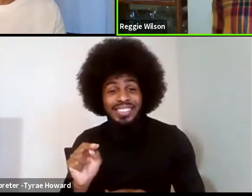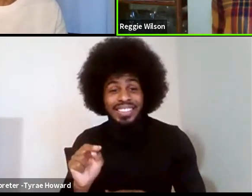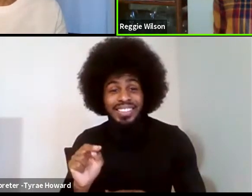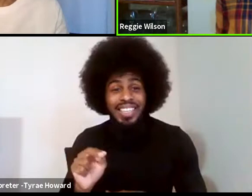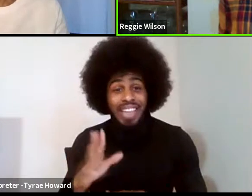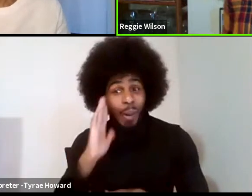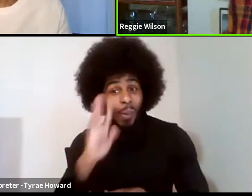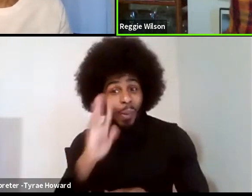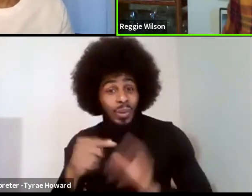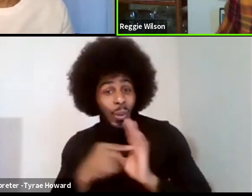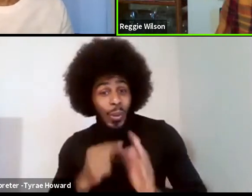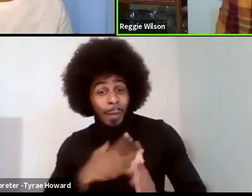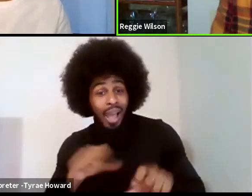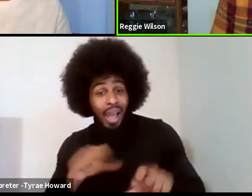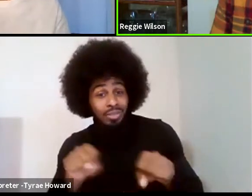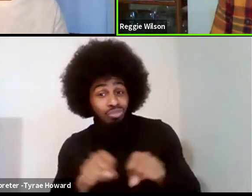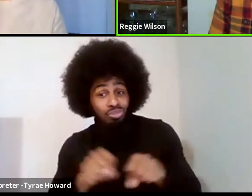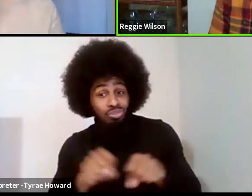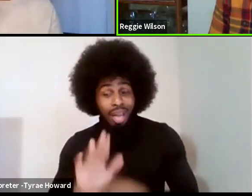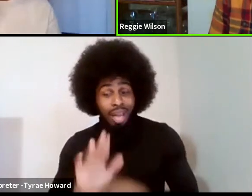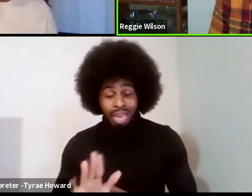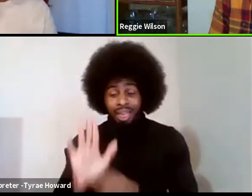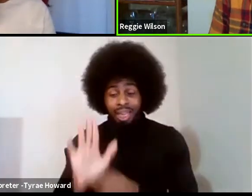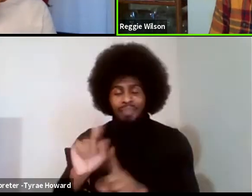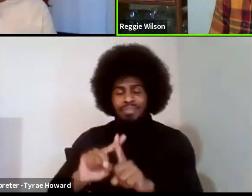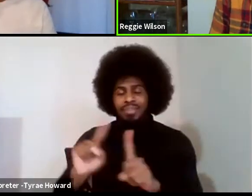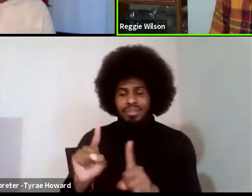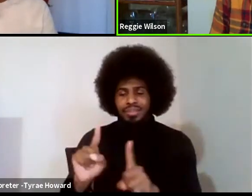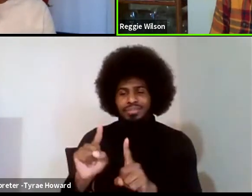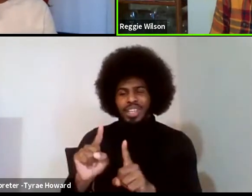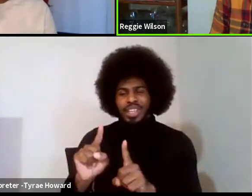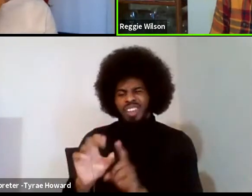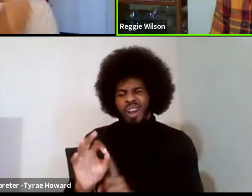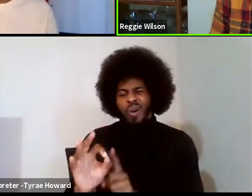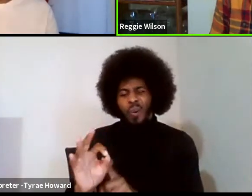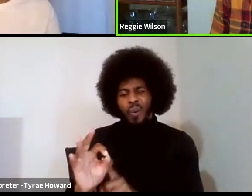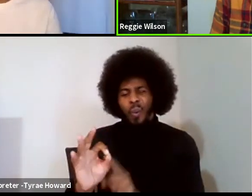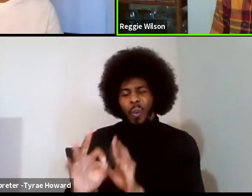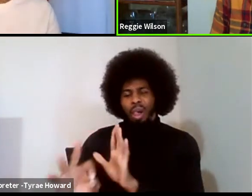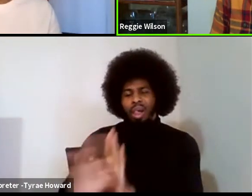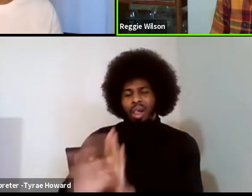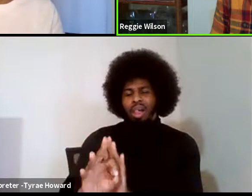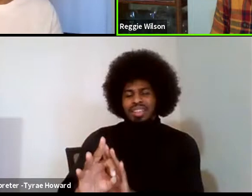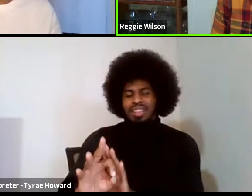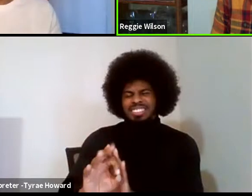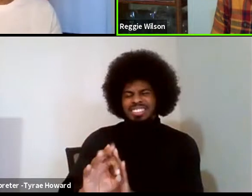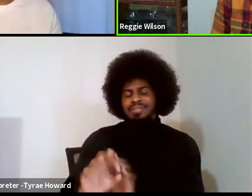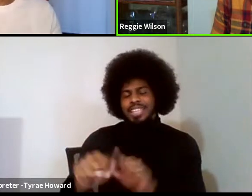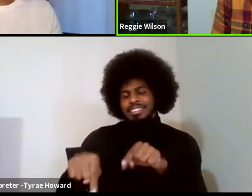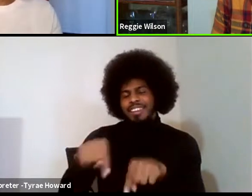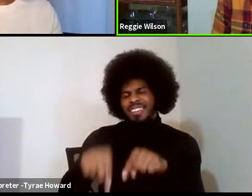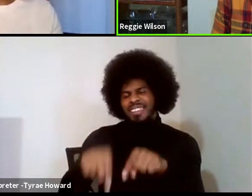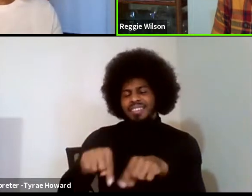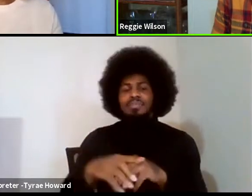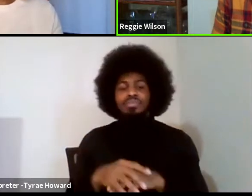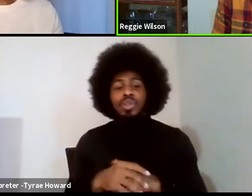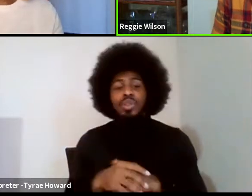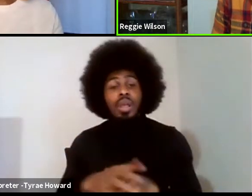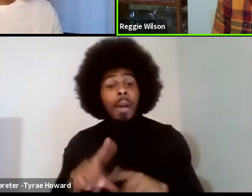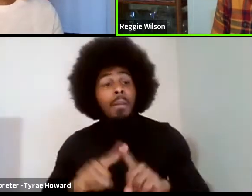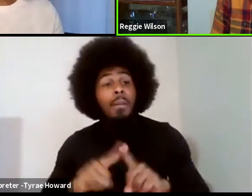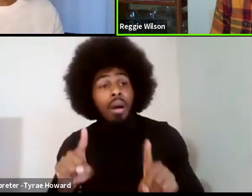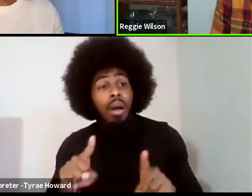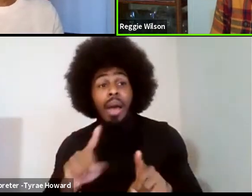up, but it's got a hole in the sock. Fist and Heel Performance Group, Brooklyn, New York-based dance